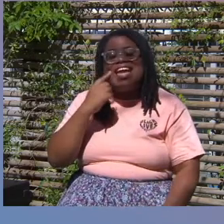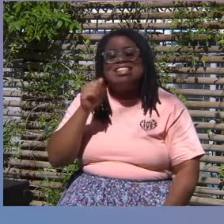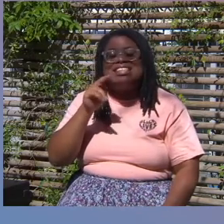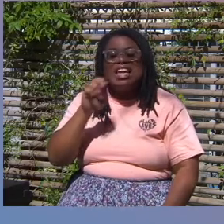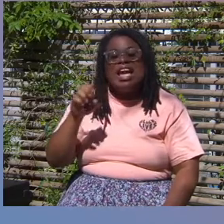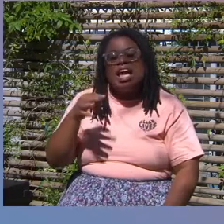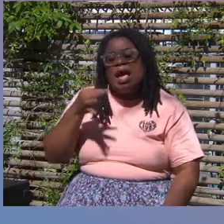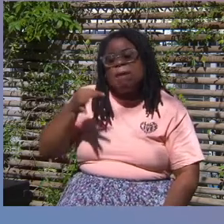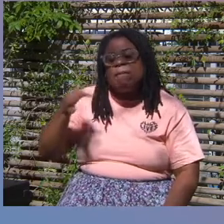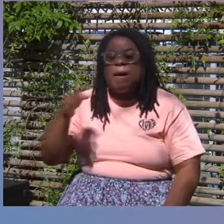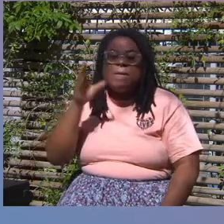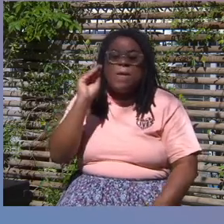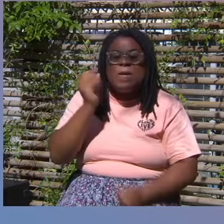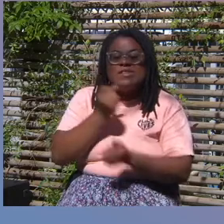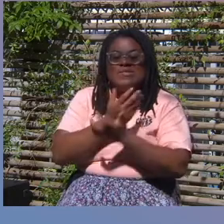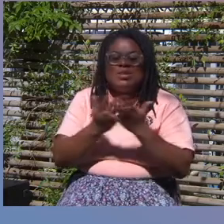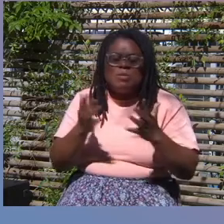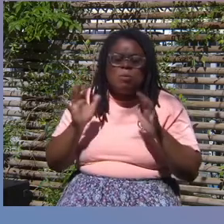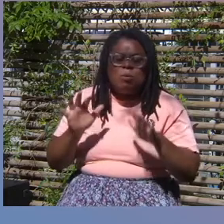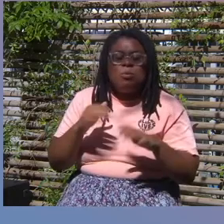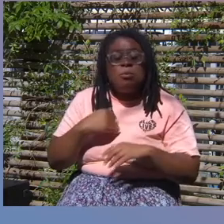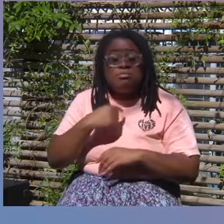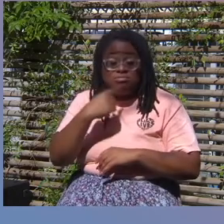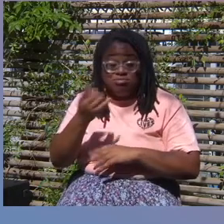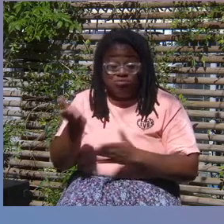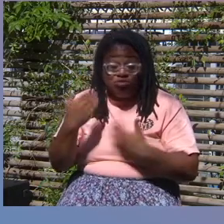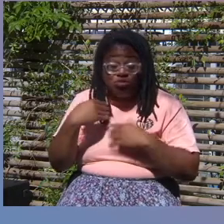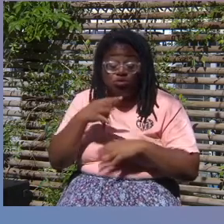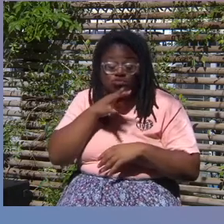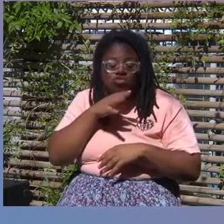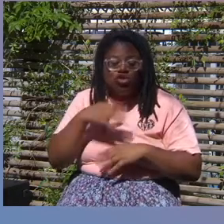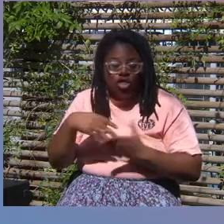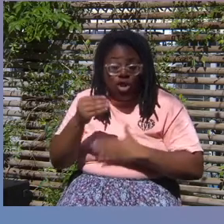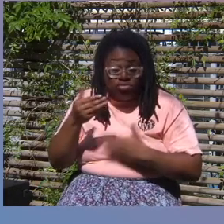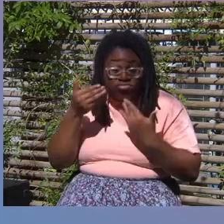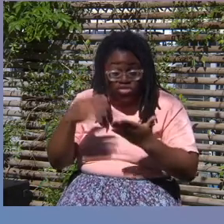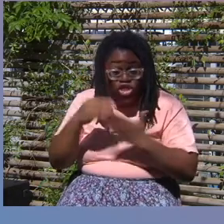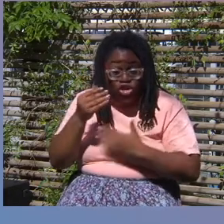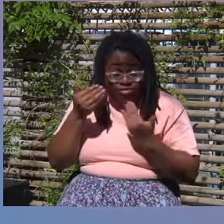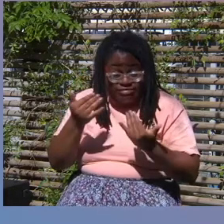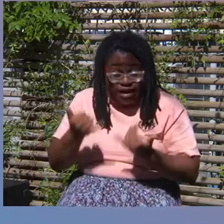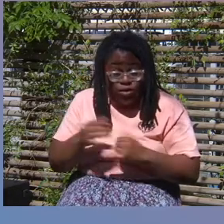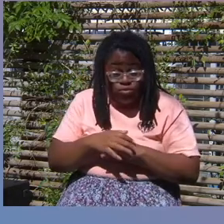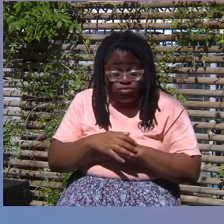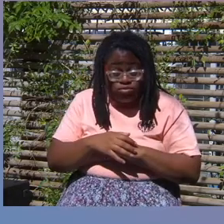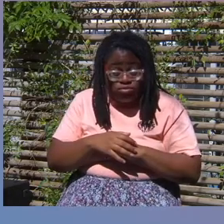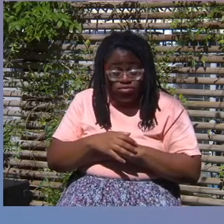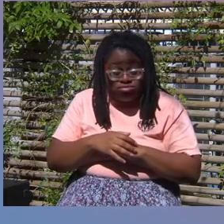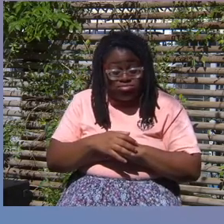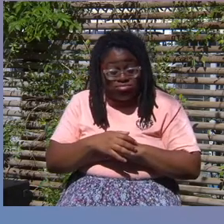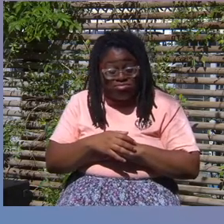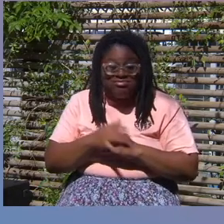hip hop, boom, boom. And I said, you're gonna learn this piece. And he was like, I said, you're gonna learn it now.